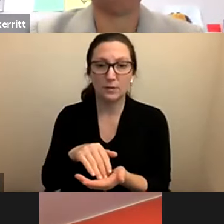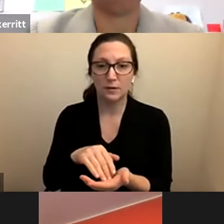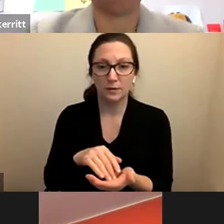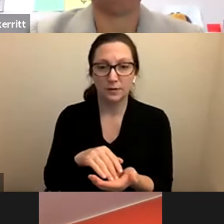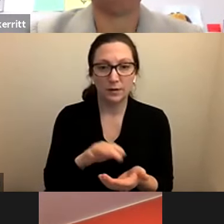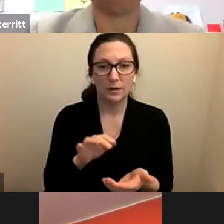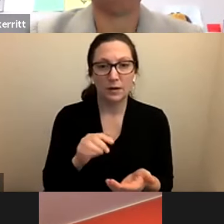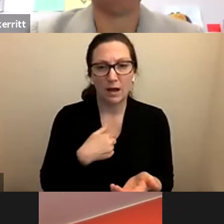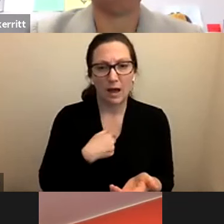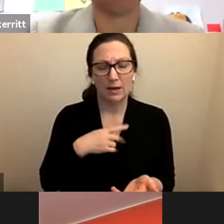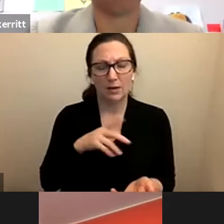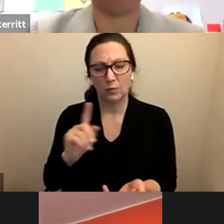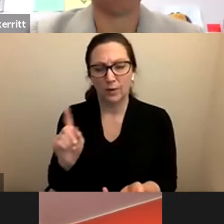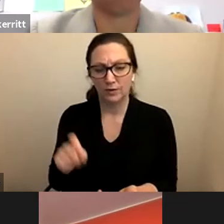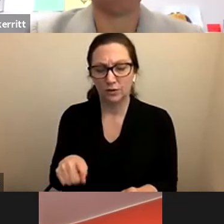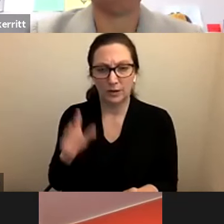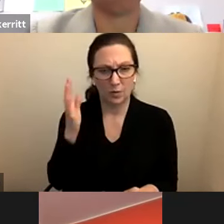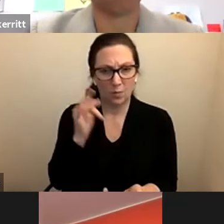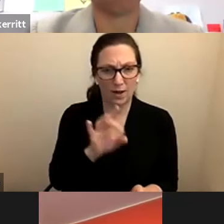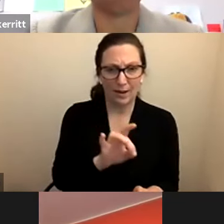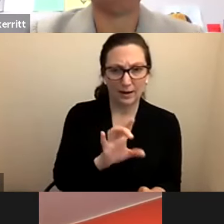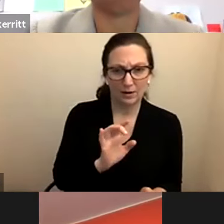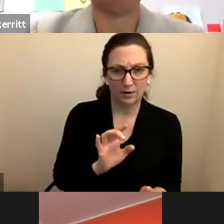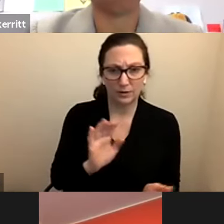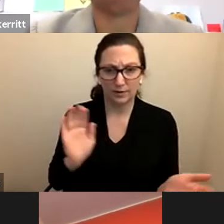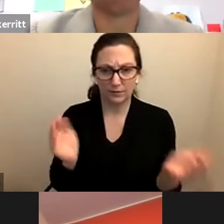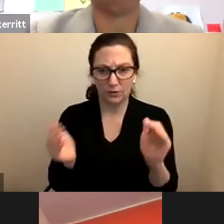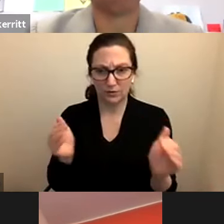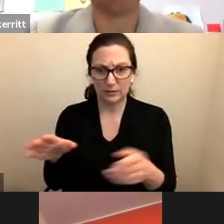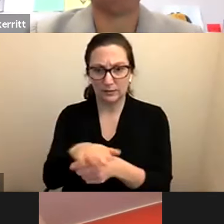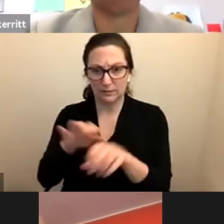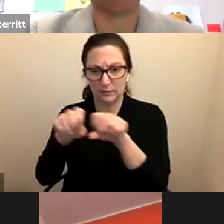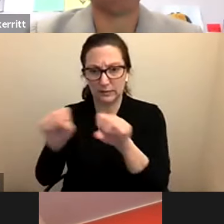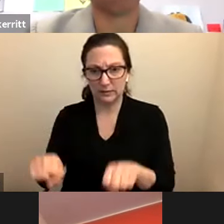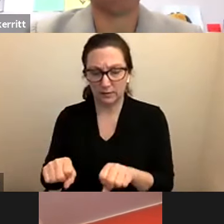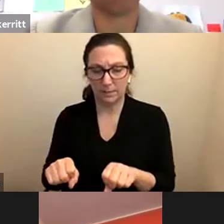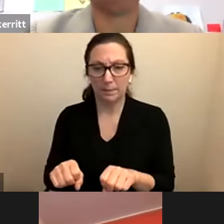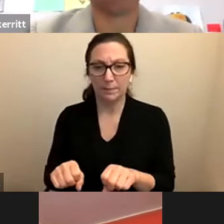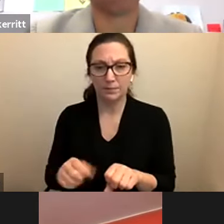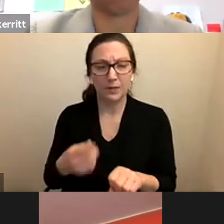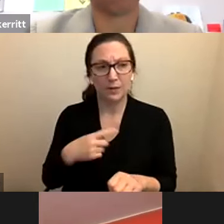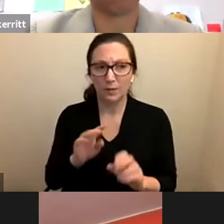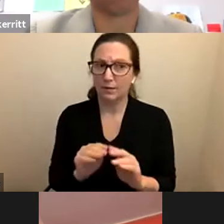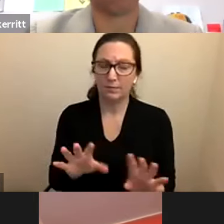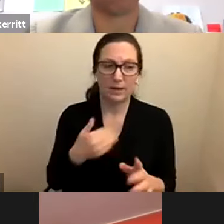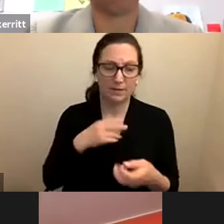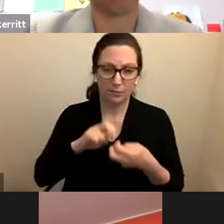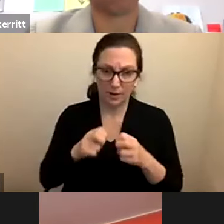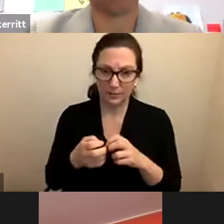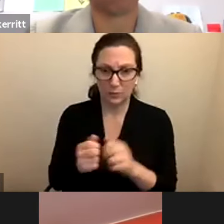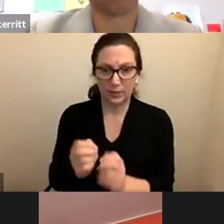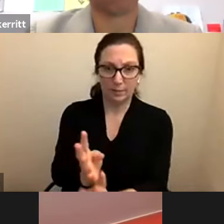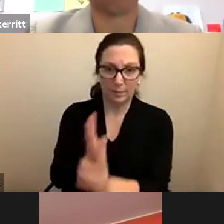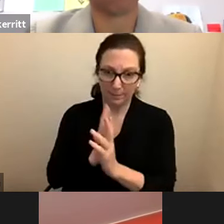actually question why the 800 versus the entire system. We clearly have issues with the pipeline.